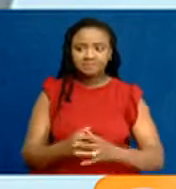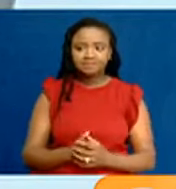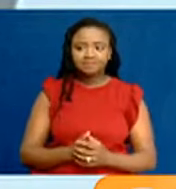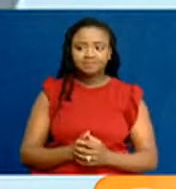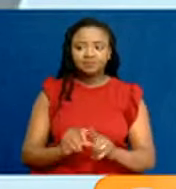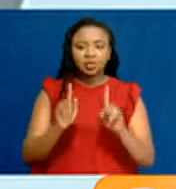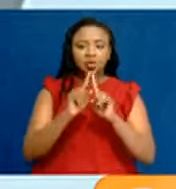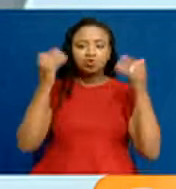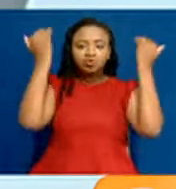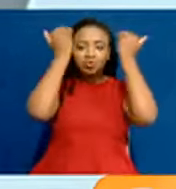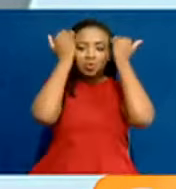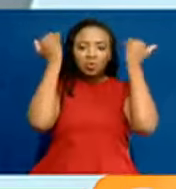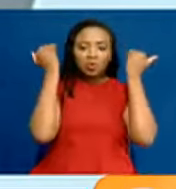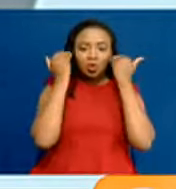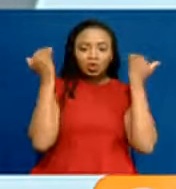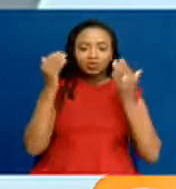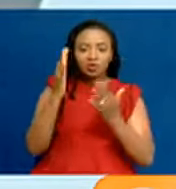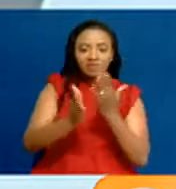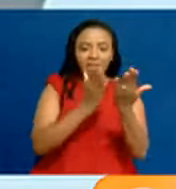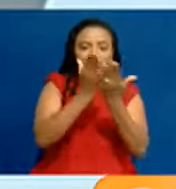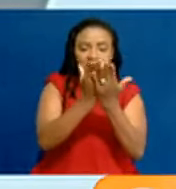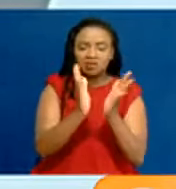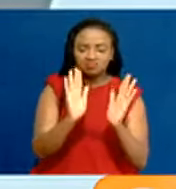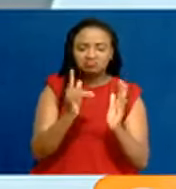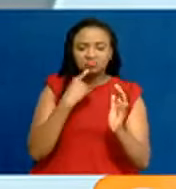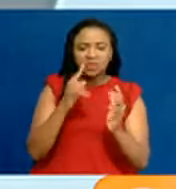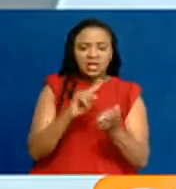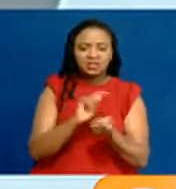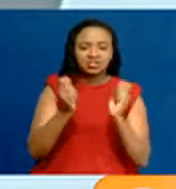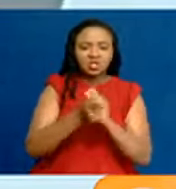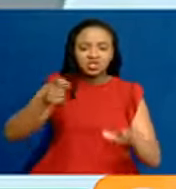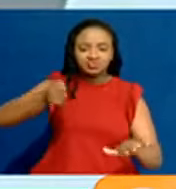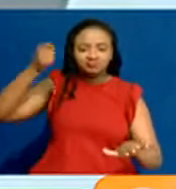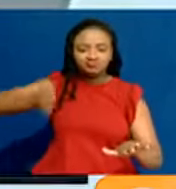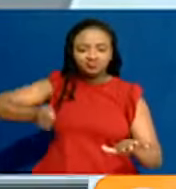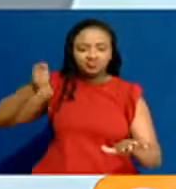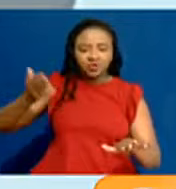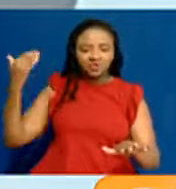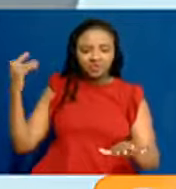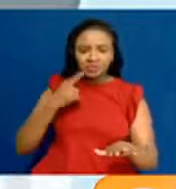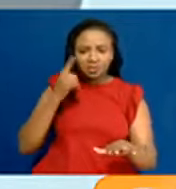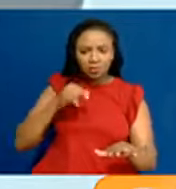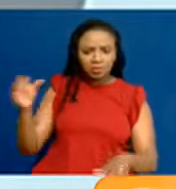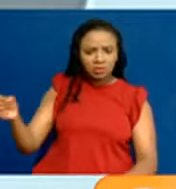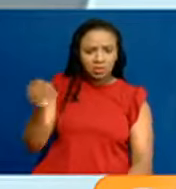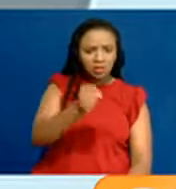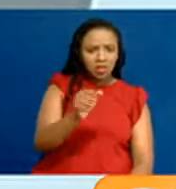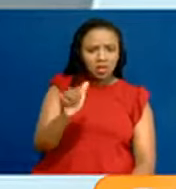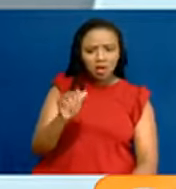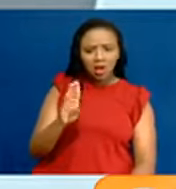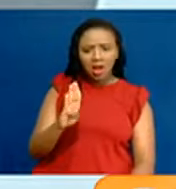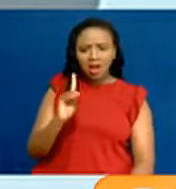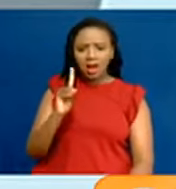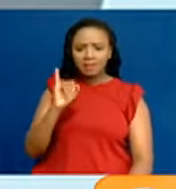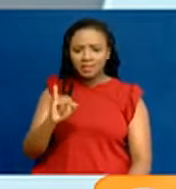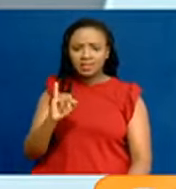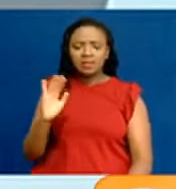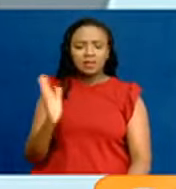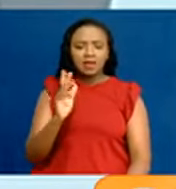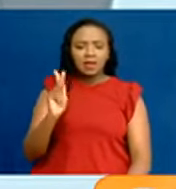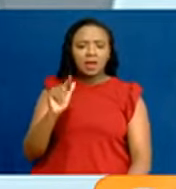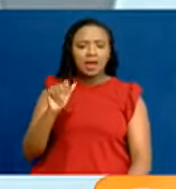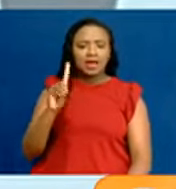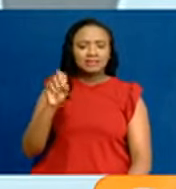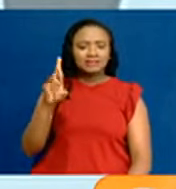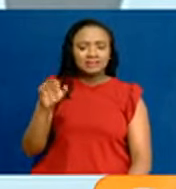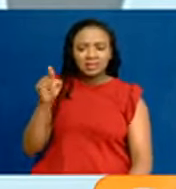The Court of Appeal has overturned a decision nullifying the election of Abdikadir Hussein as MP for Lagdera, thus